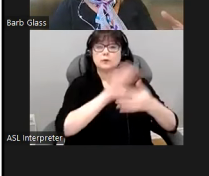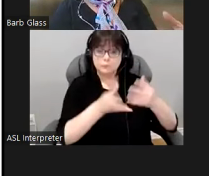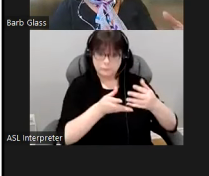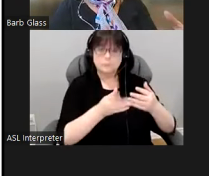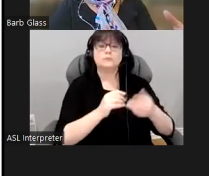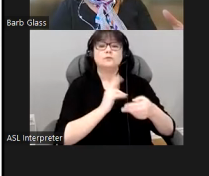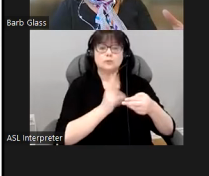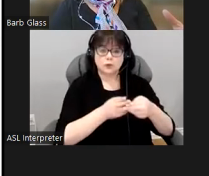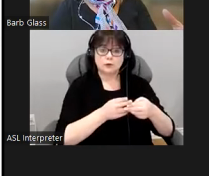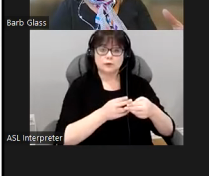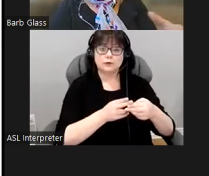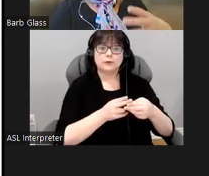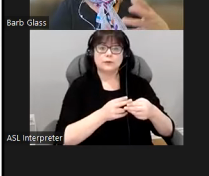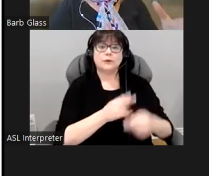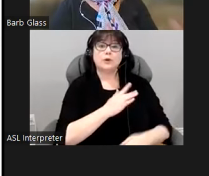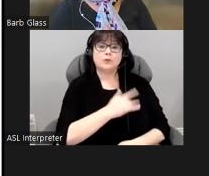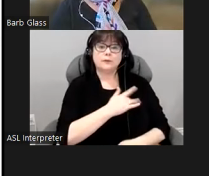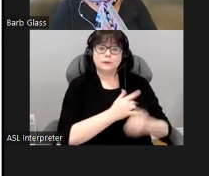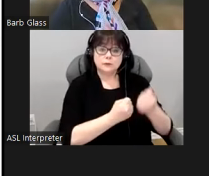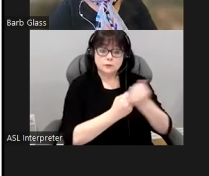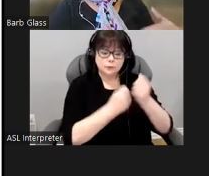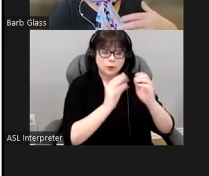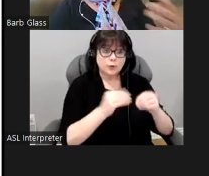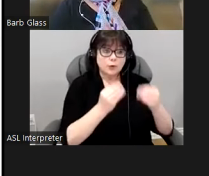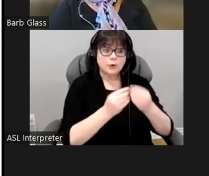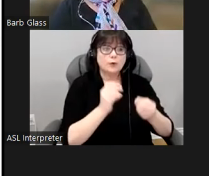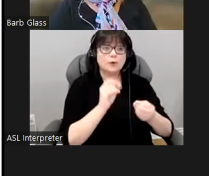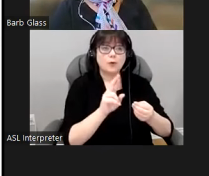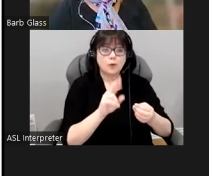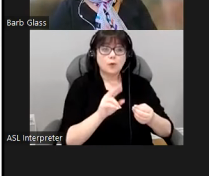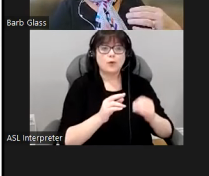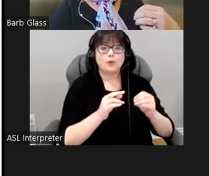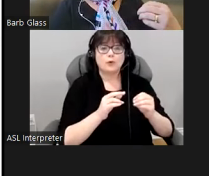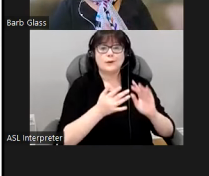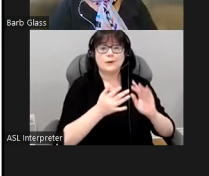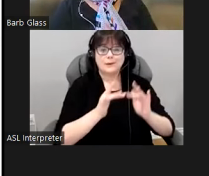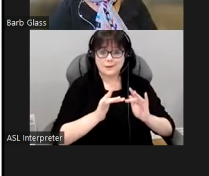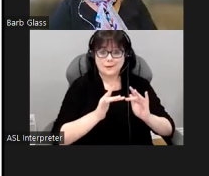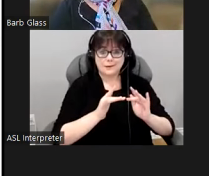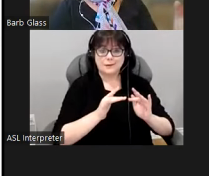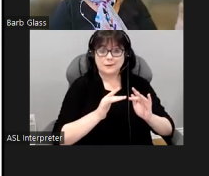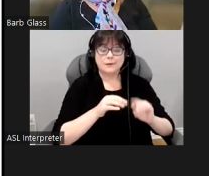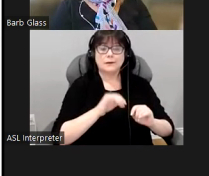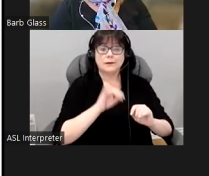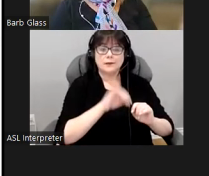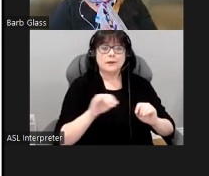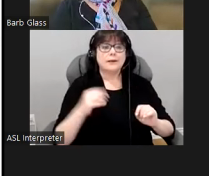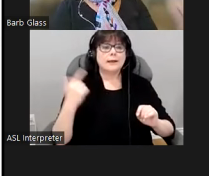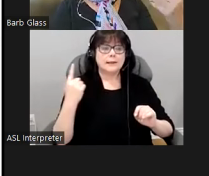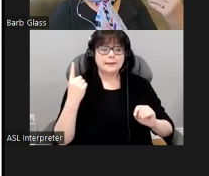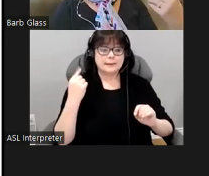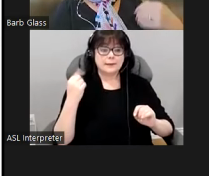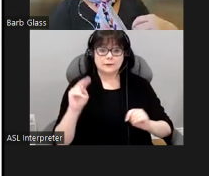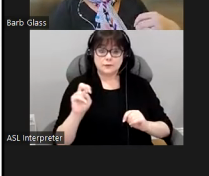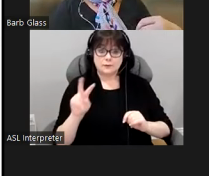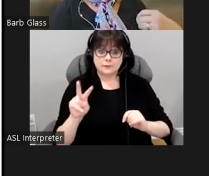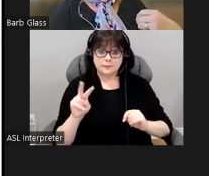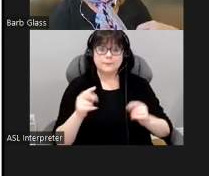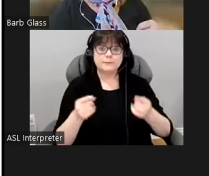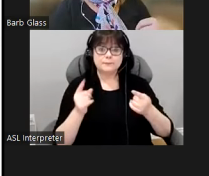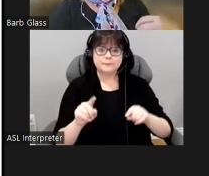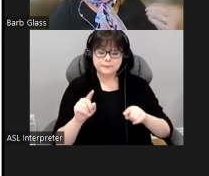LBS support organizations, and that's who the ministry came to last November and said, okay, remember back